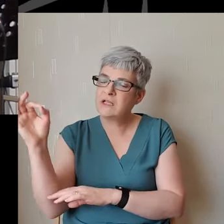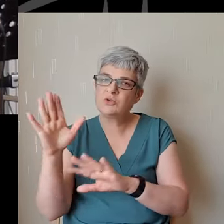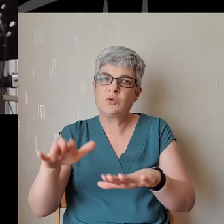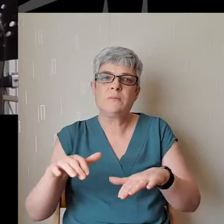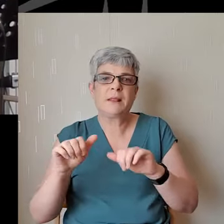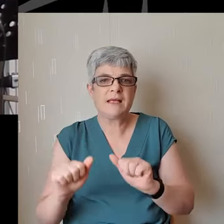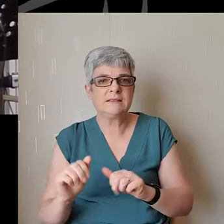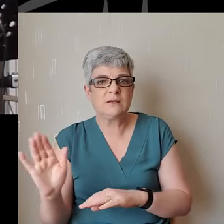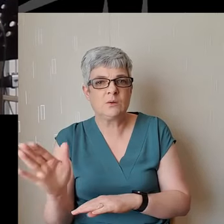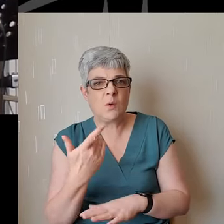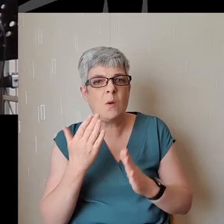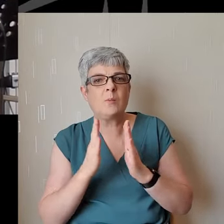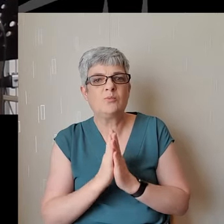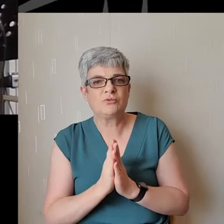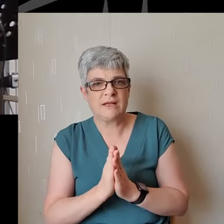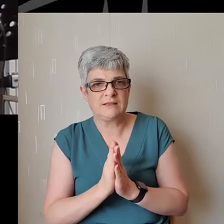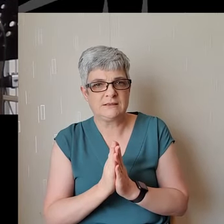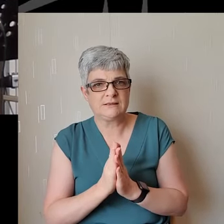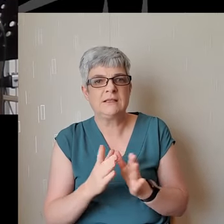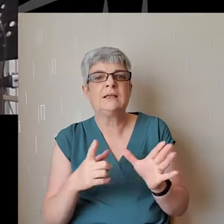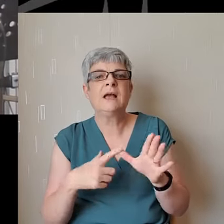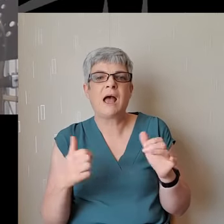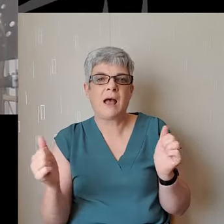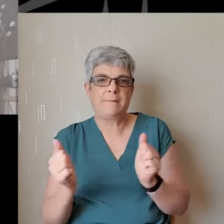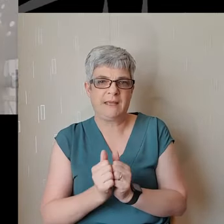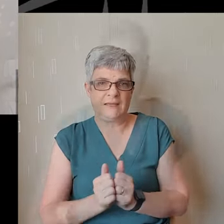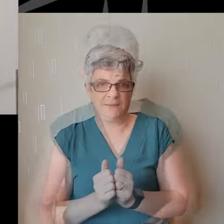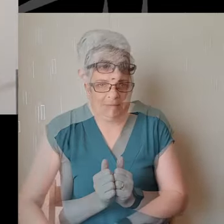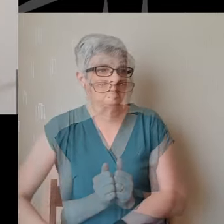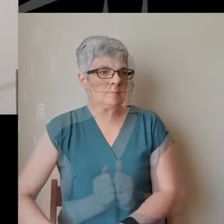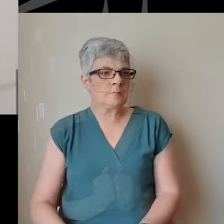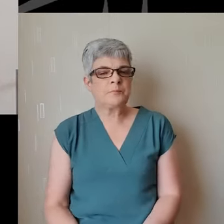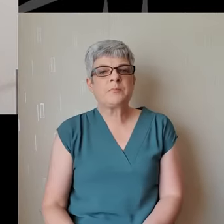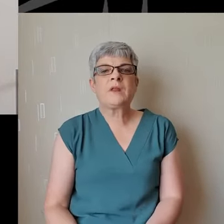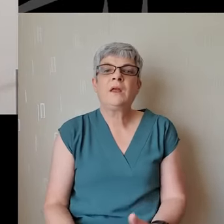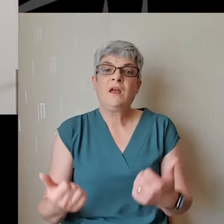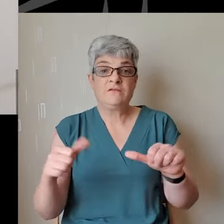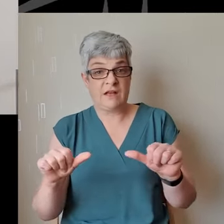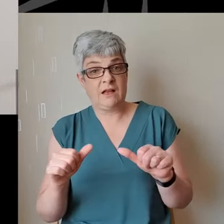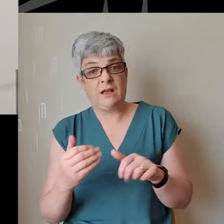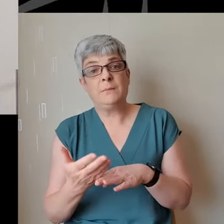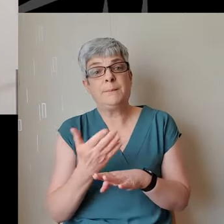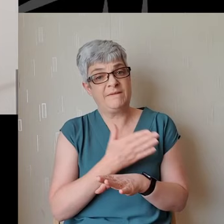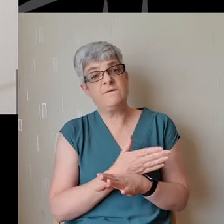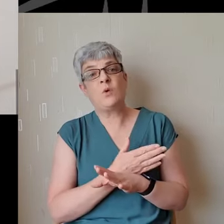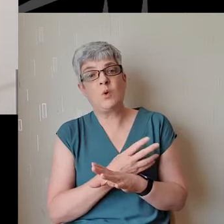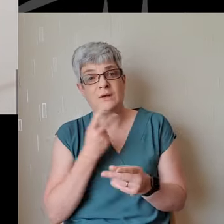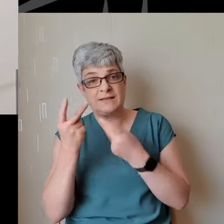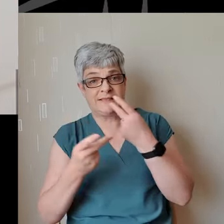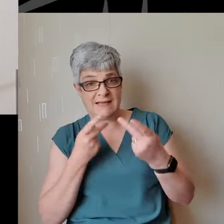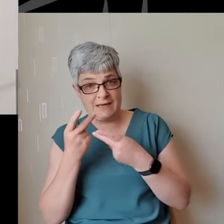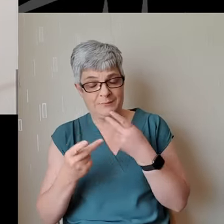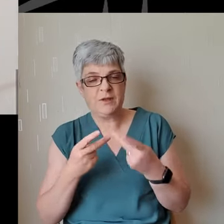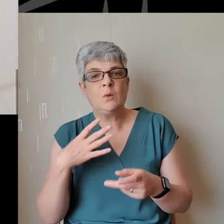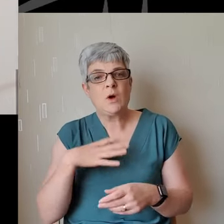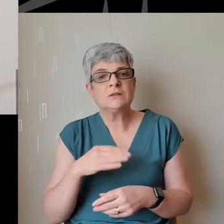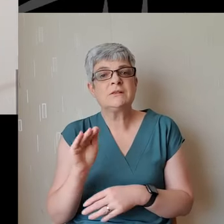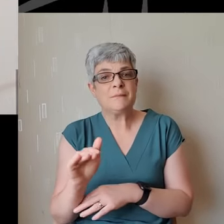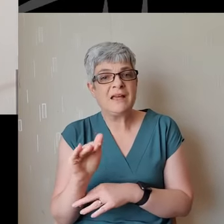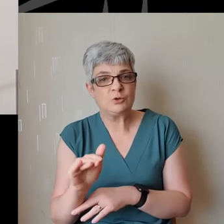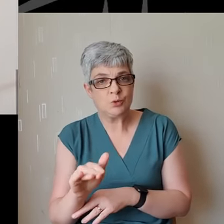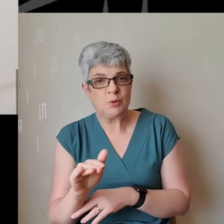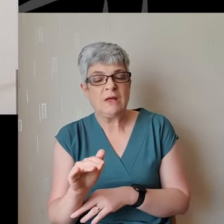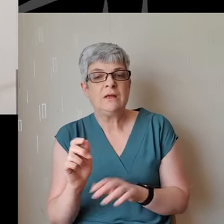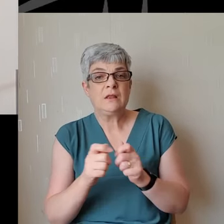blessing on these prayers. Amen. Just finally, before we sing our closing praise, just to remind folks that the